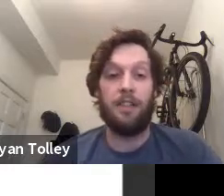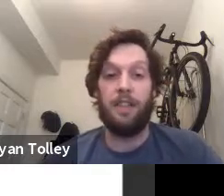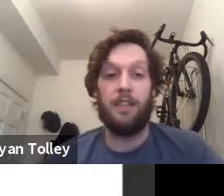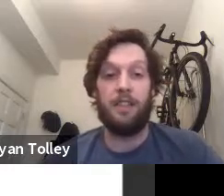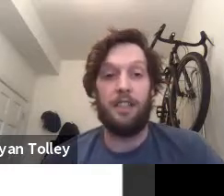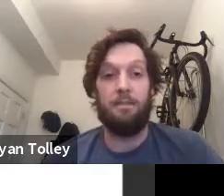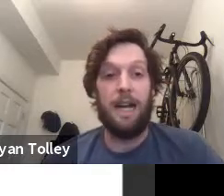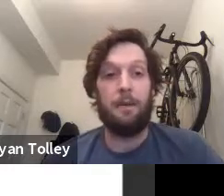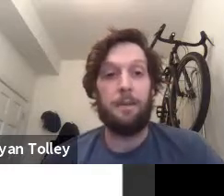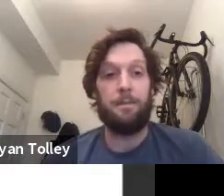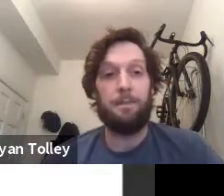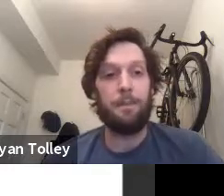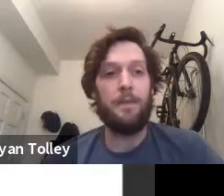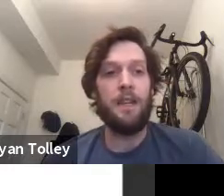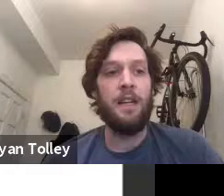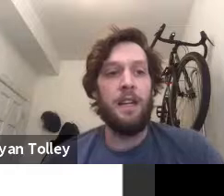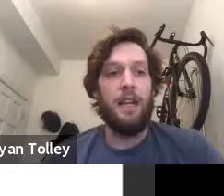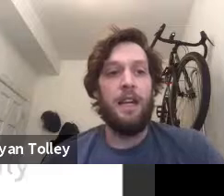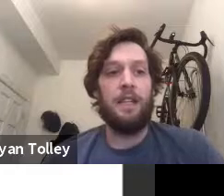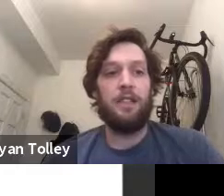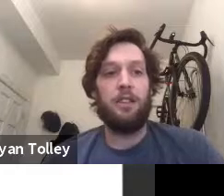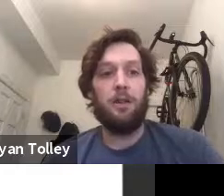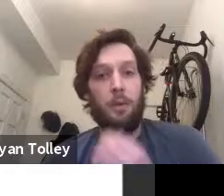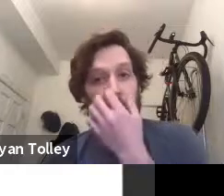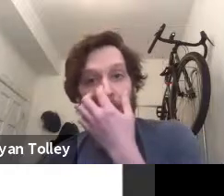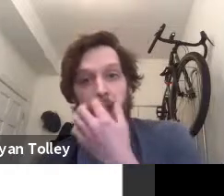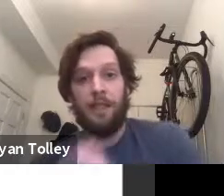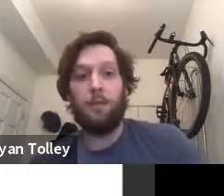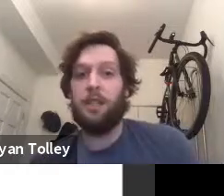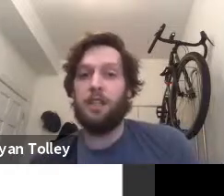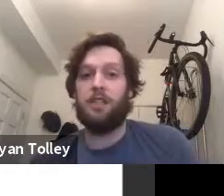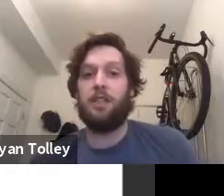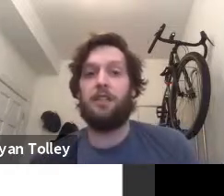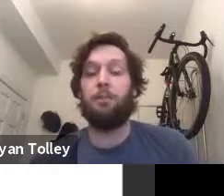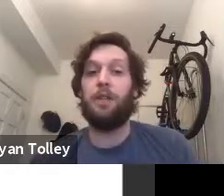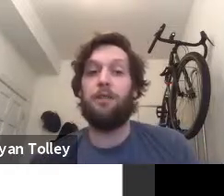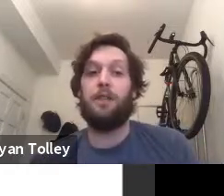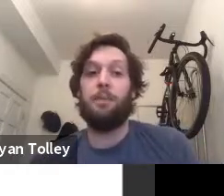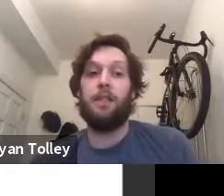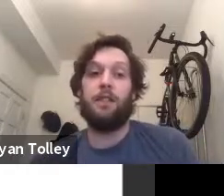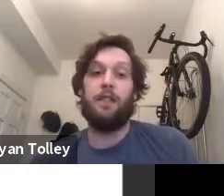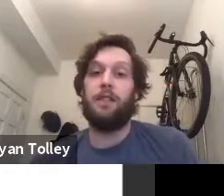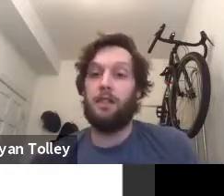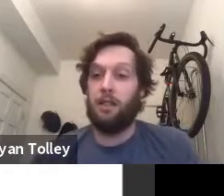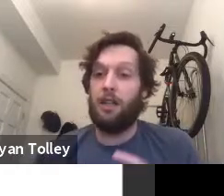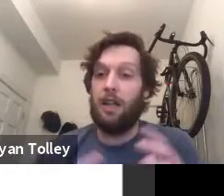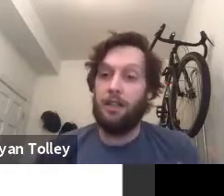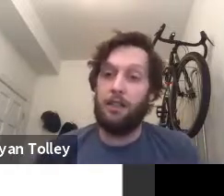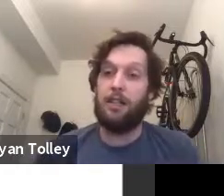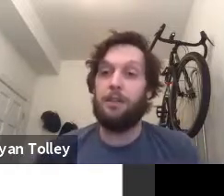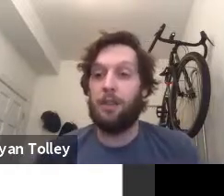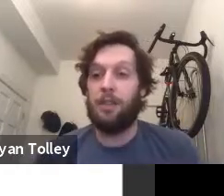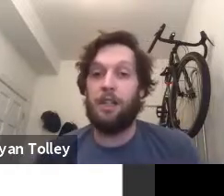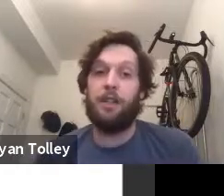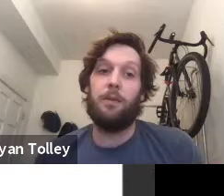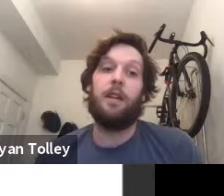our state legislative maps. And so I did want to touch on this briefly because it's a lot of the